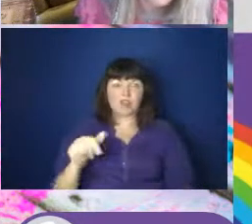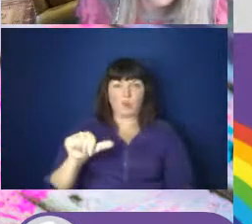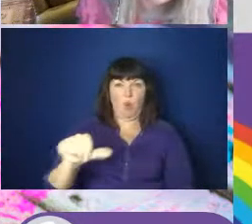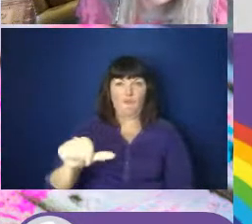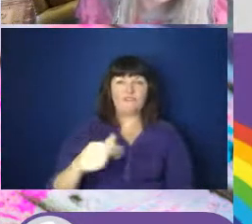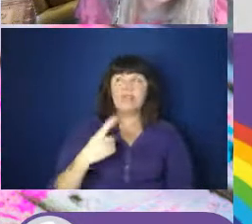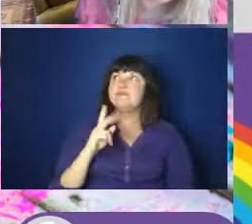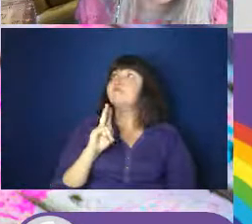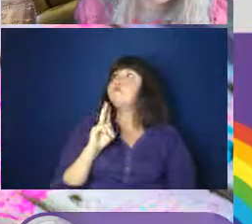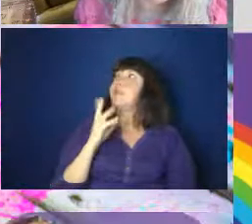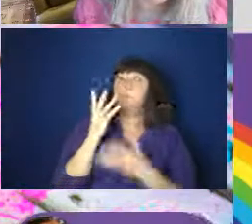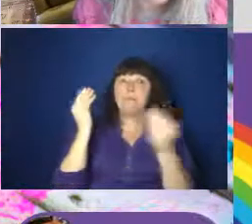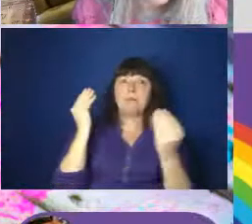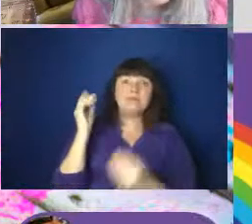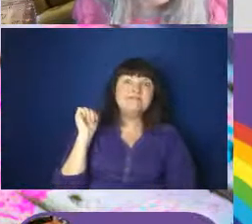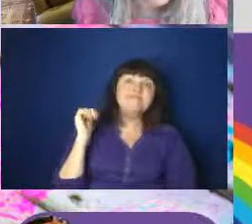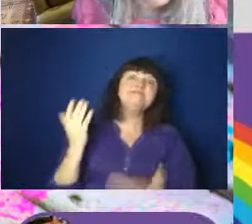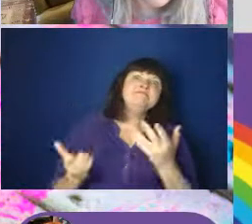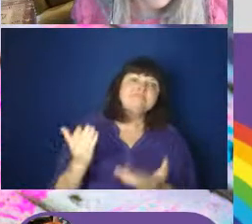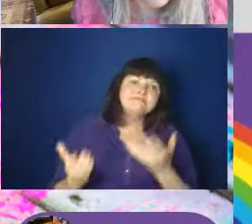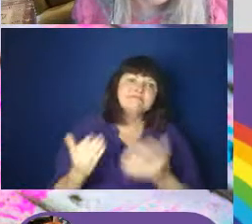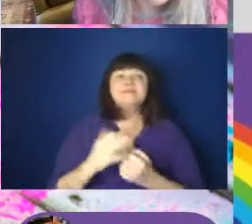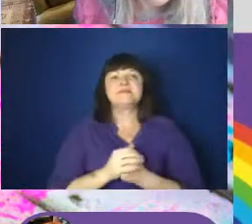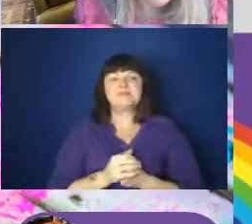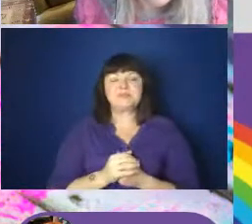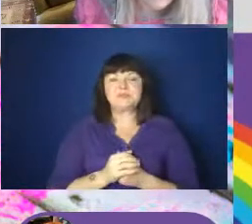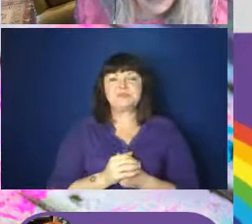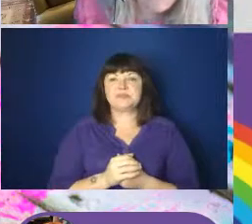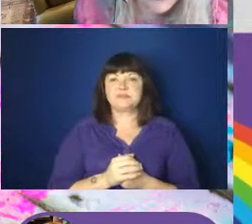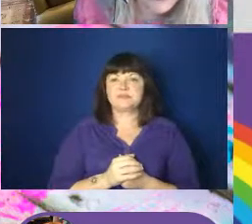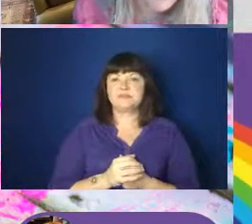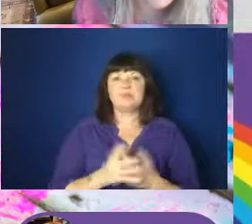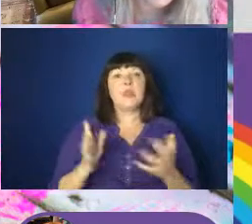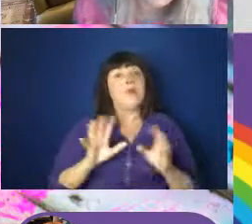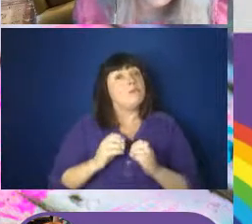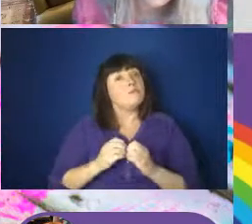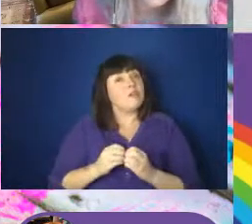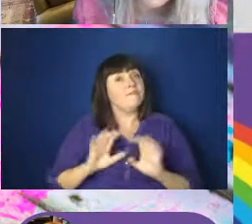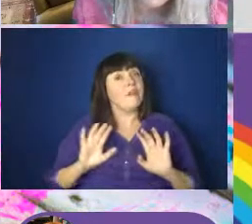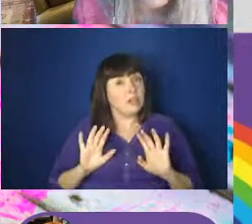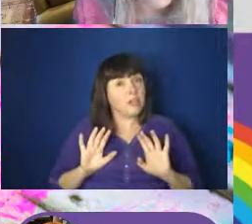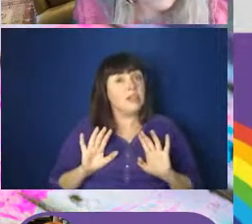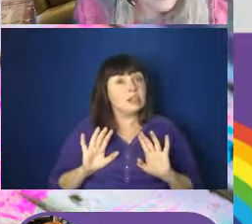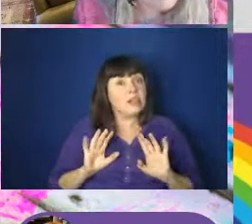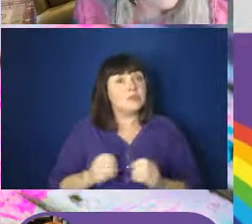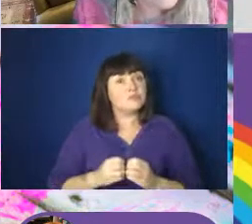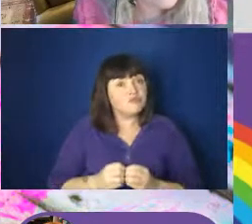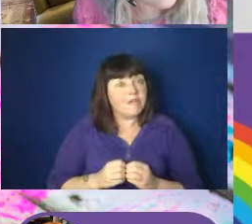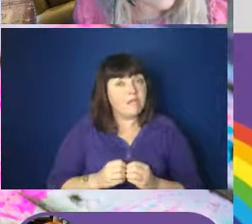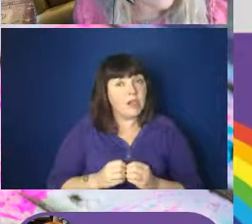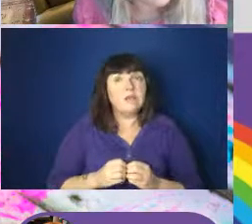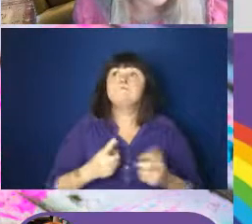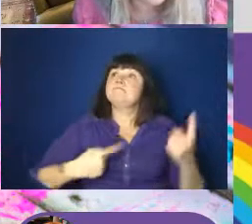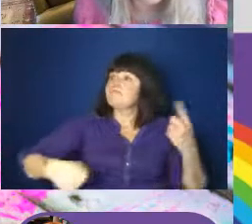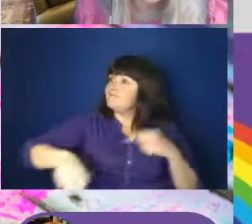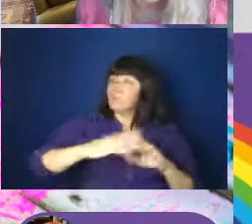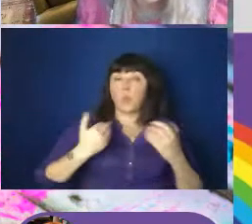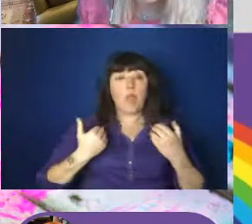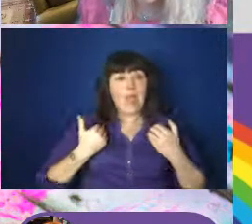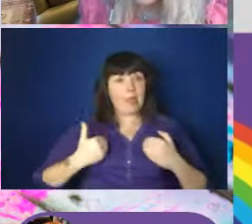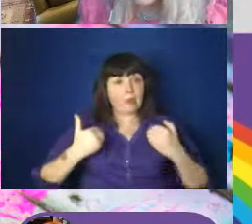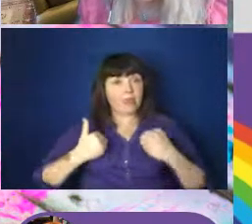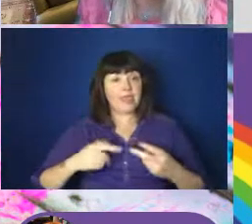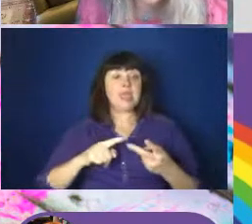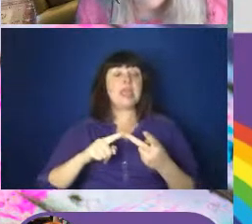but it's sadly not true. But I'm grateful what I have got, and I'm grateful that we are safe and healthy and on our